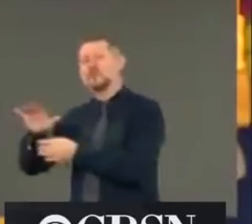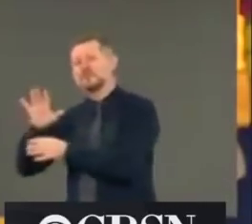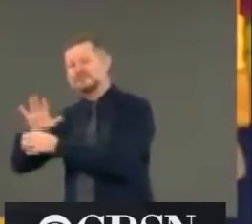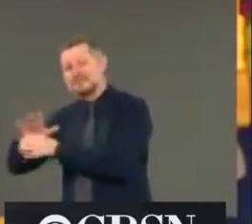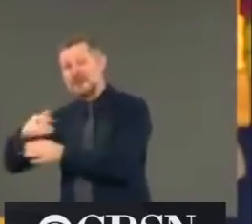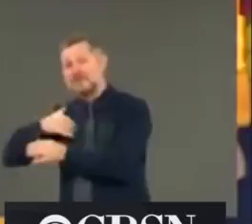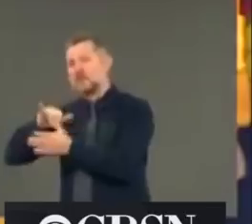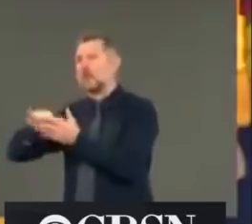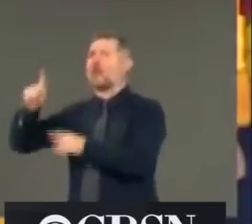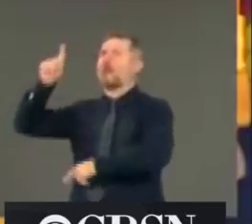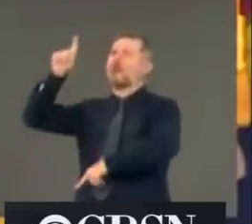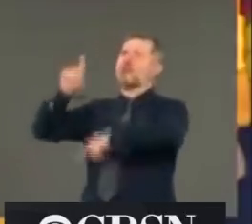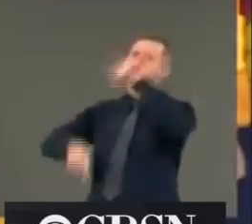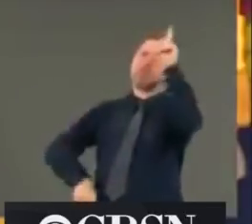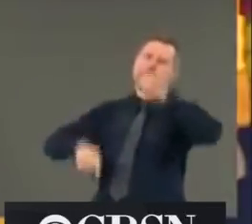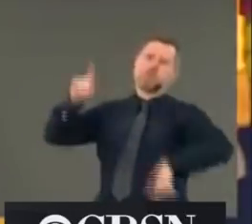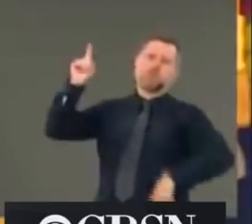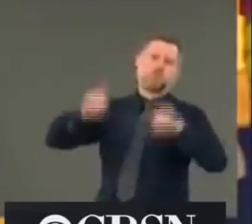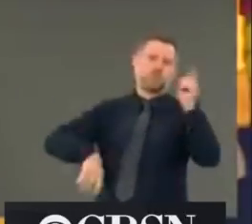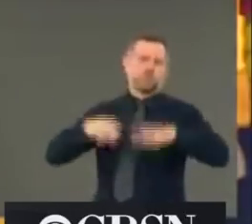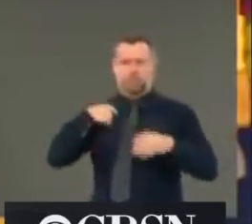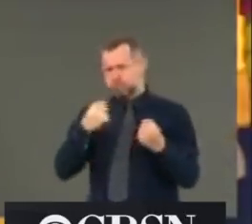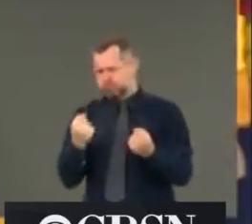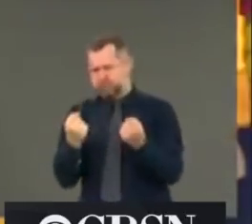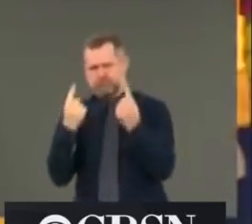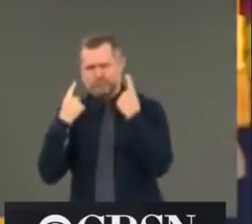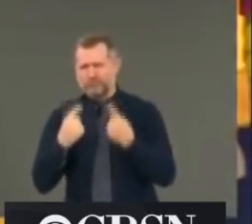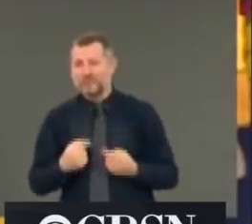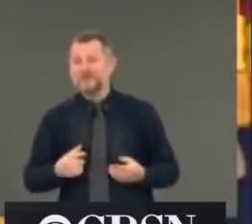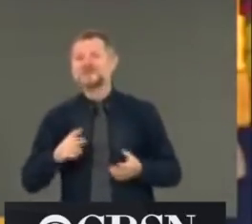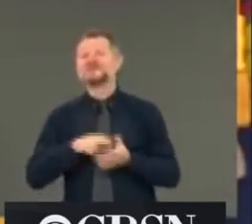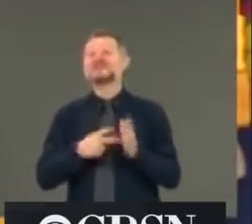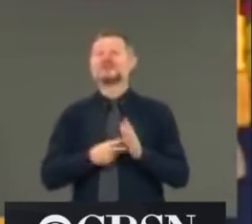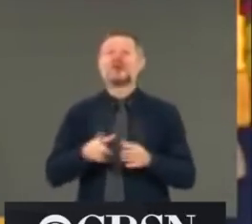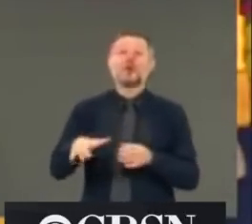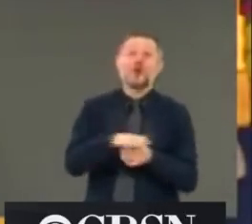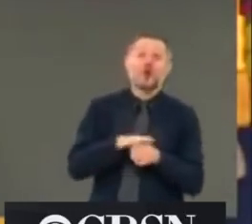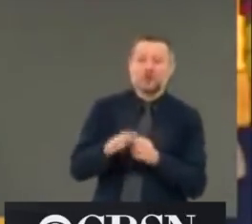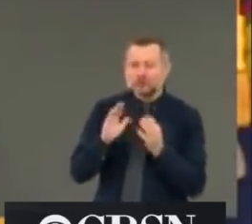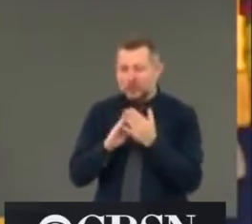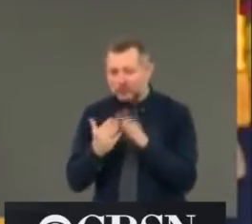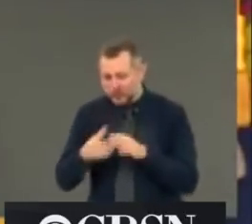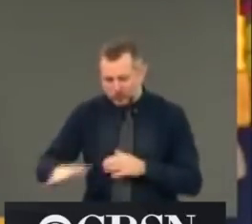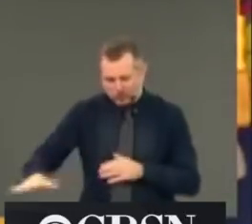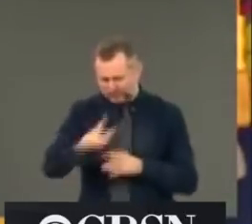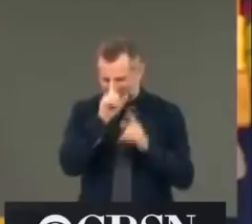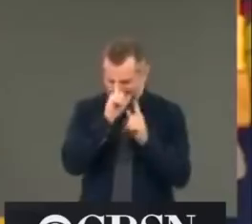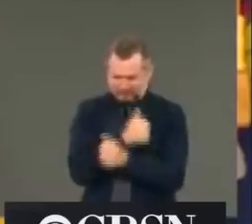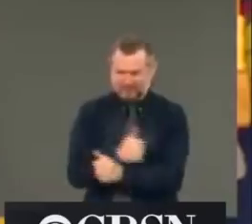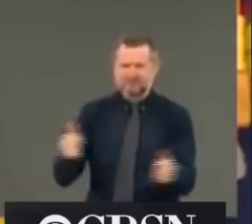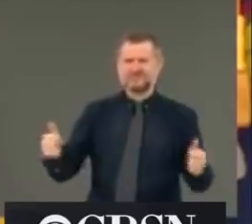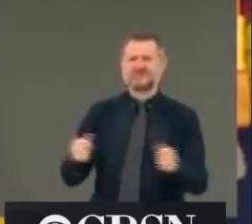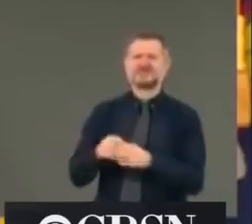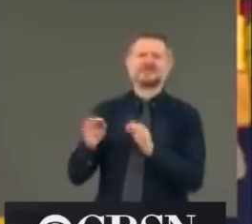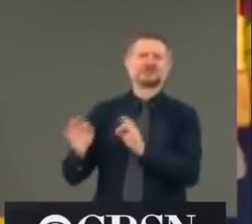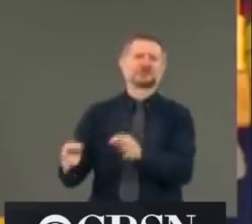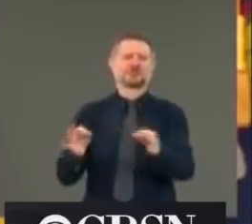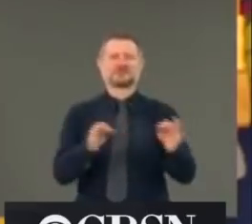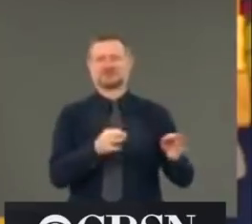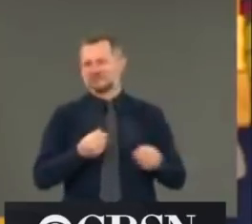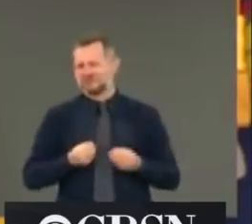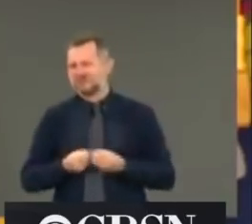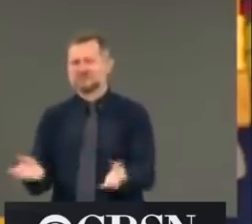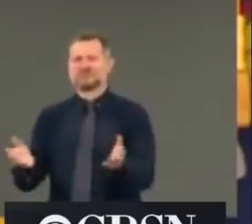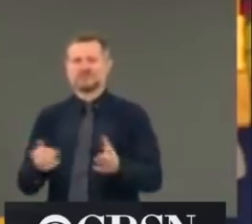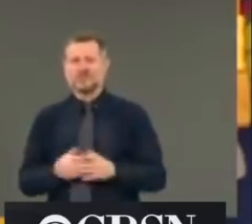thing, Suffolk wants something else. All right, in your local community, put everyone at the table, have the